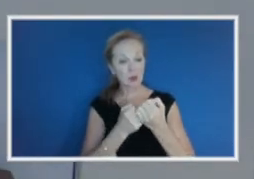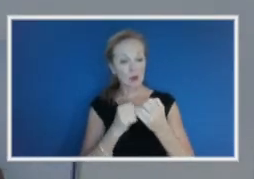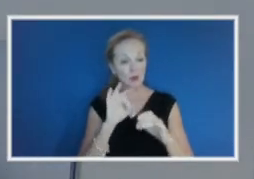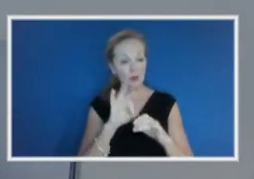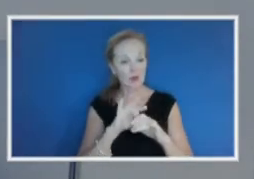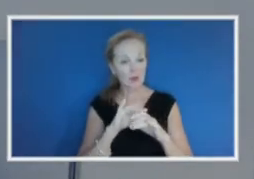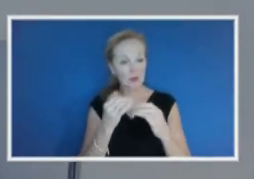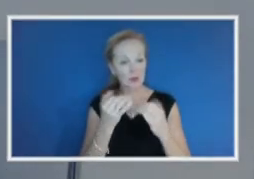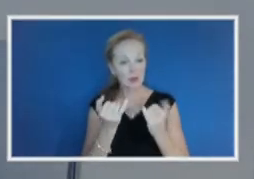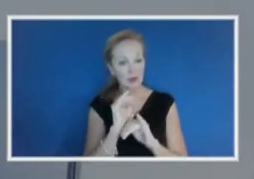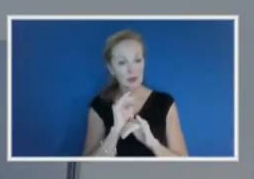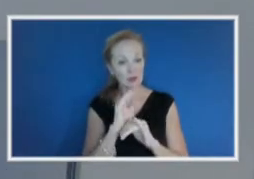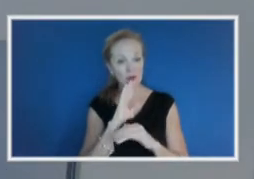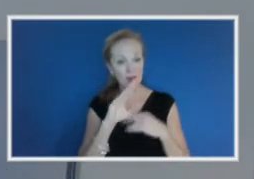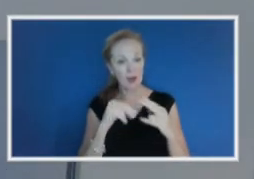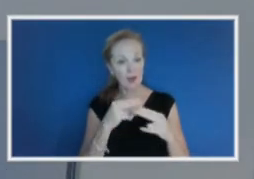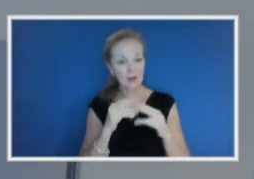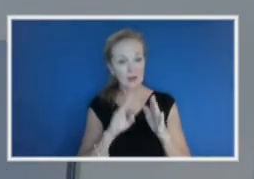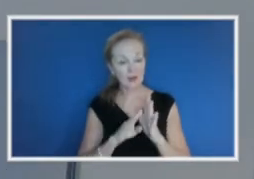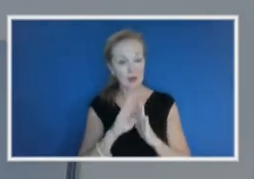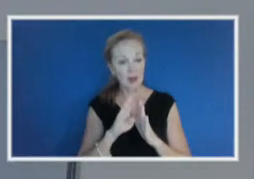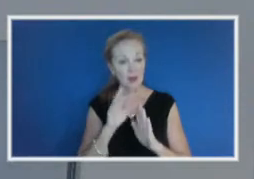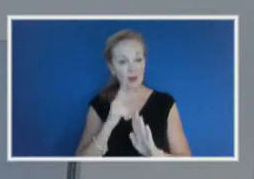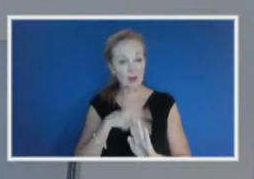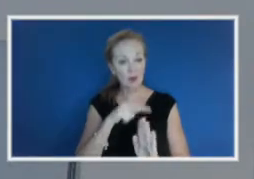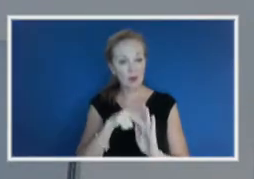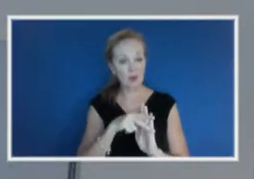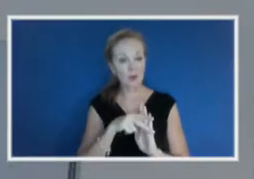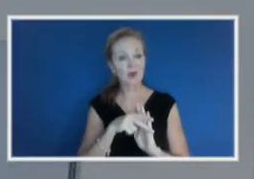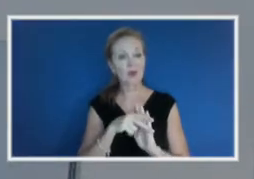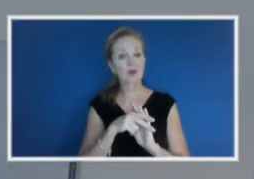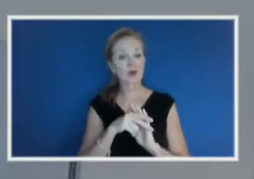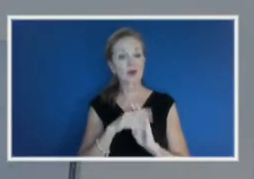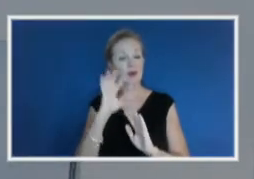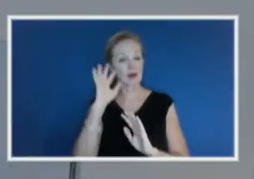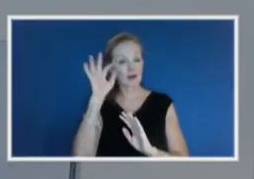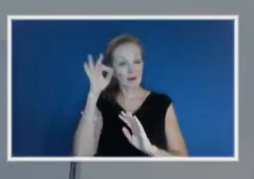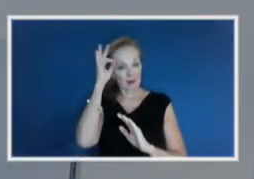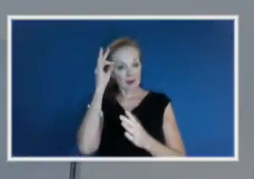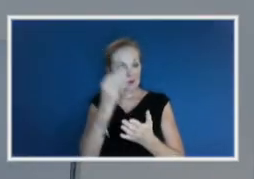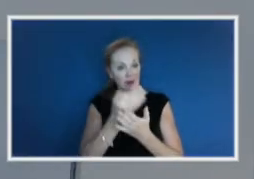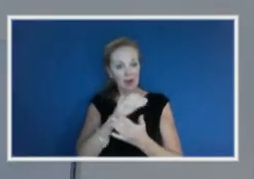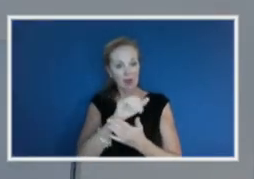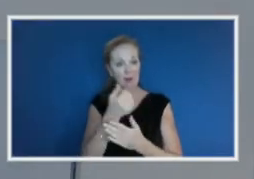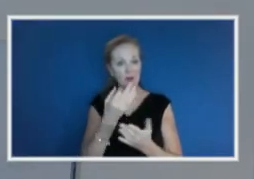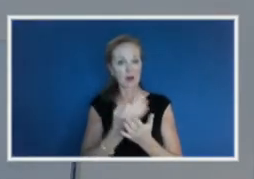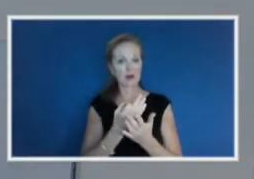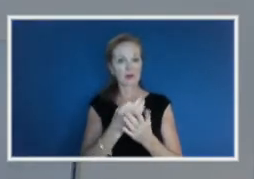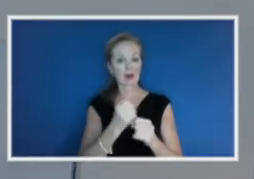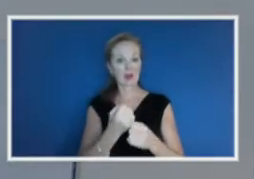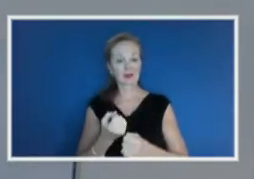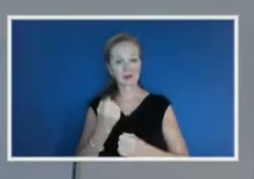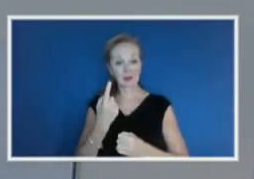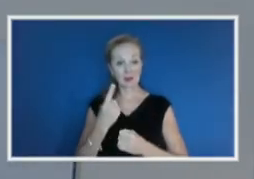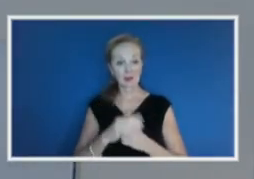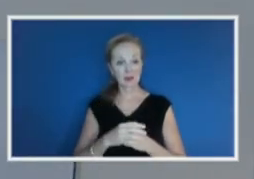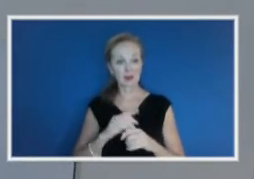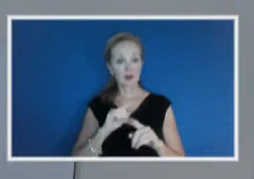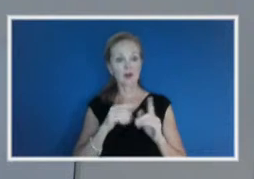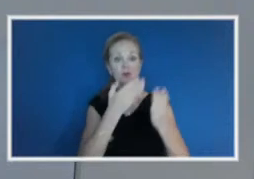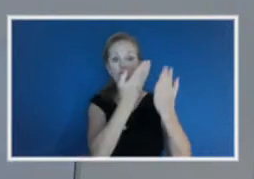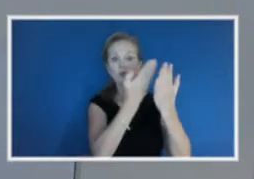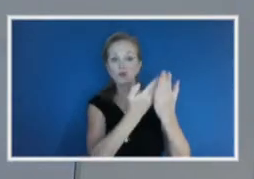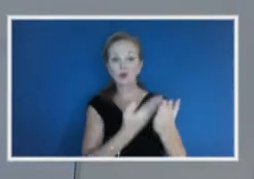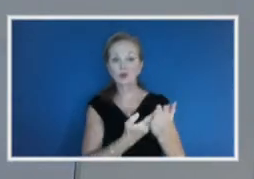about us growing the program, and certainly growing it with federal funds and other money makes a lot of sense. But the proof is in the